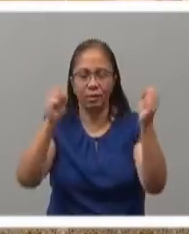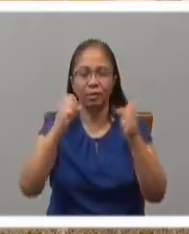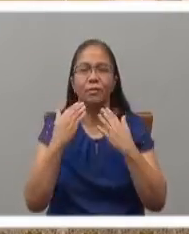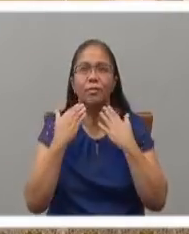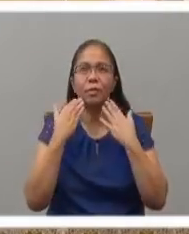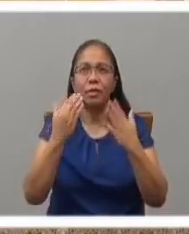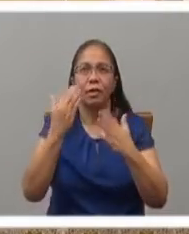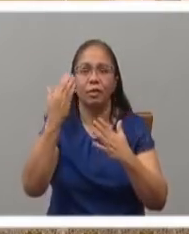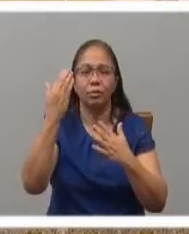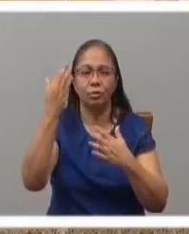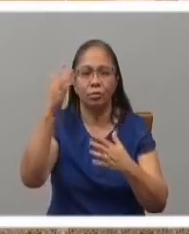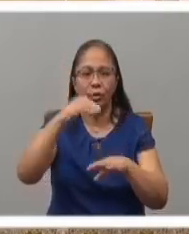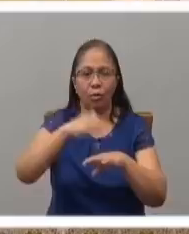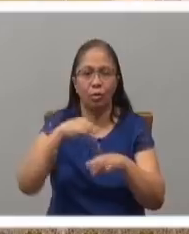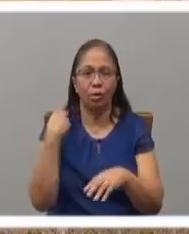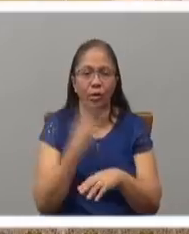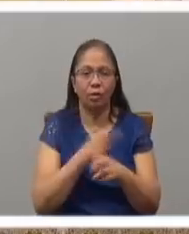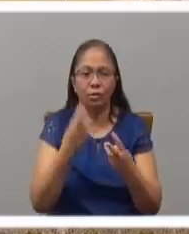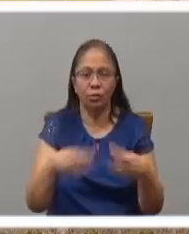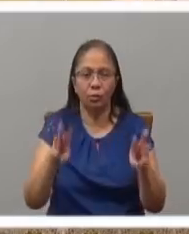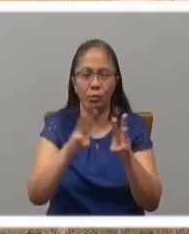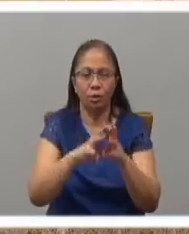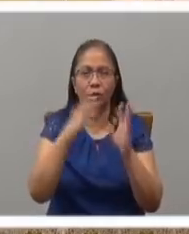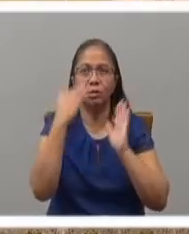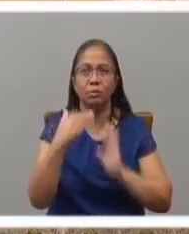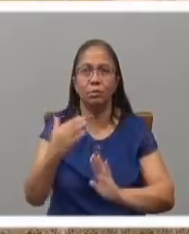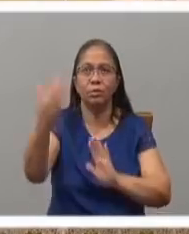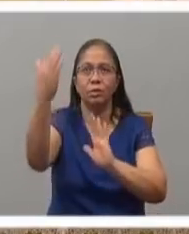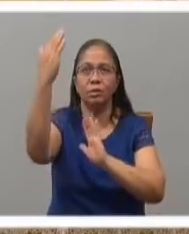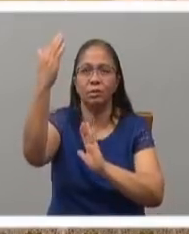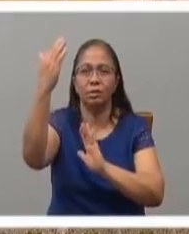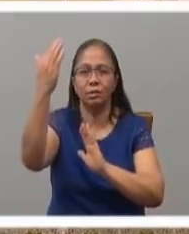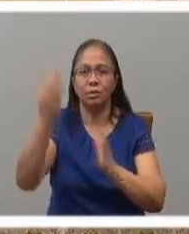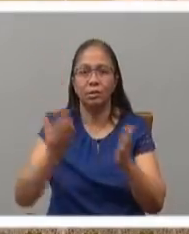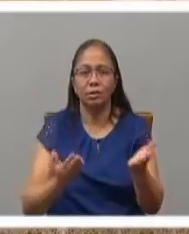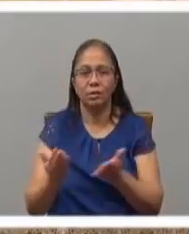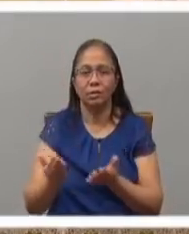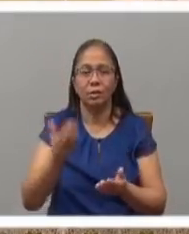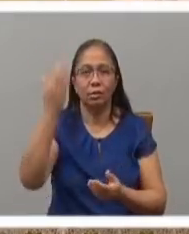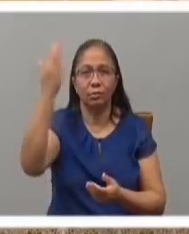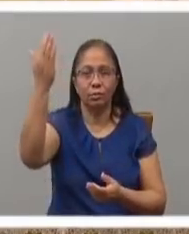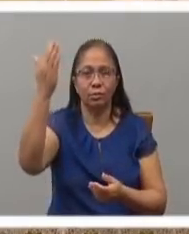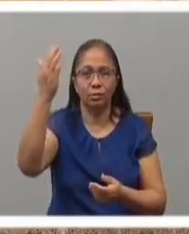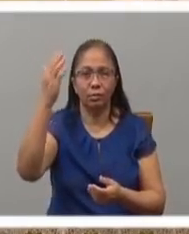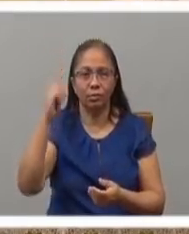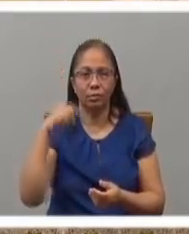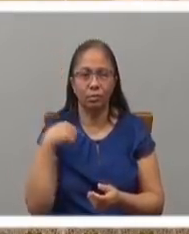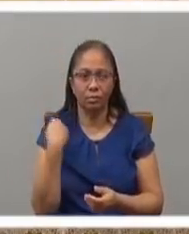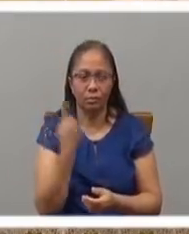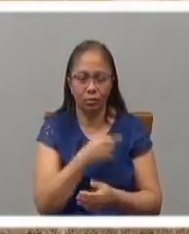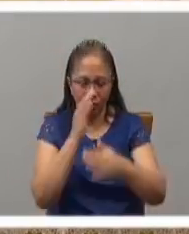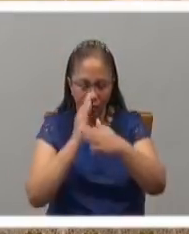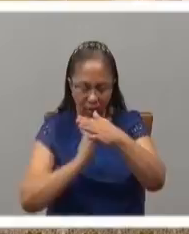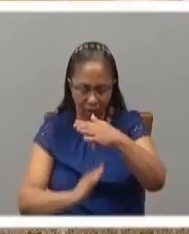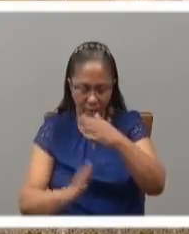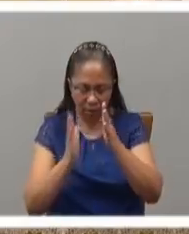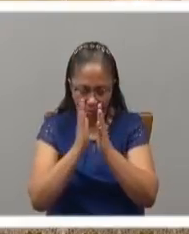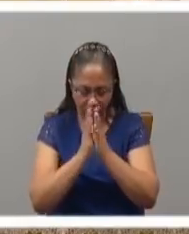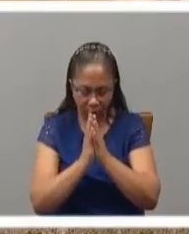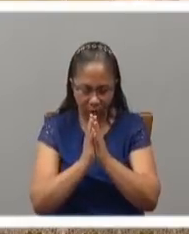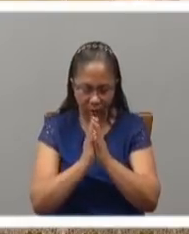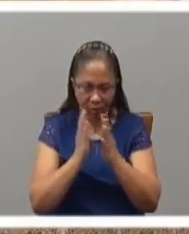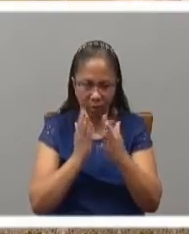giving thanks that you have held us worthy to be in your presence and minister to you. Humbly we pray